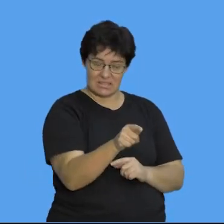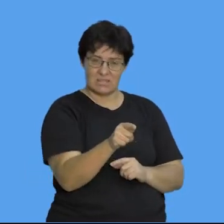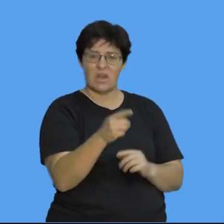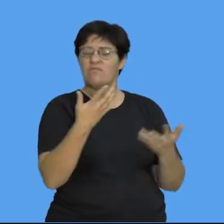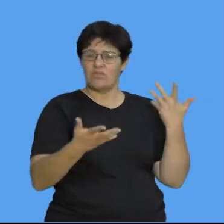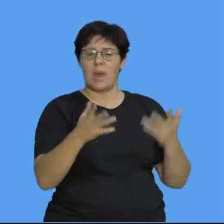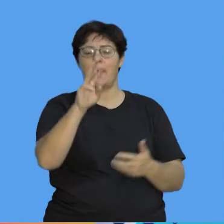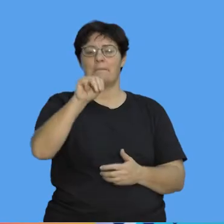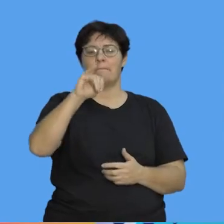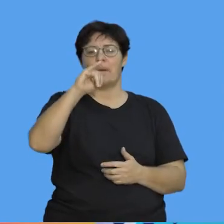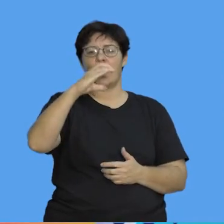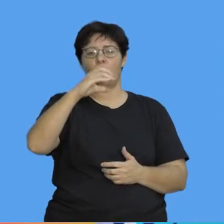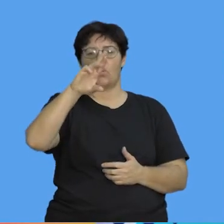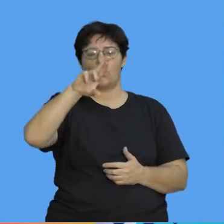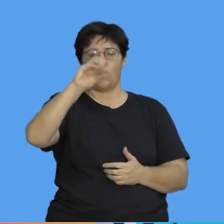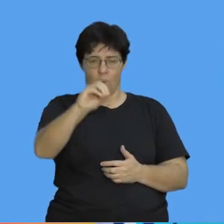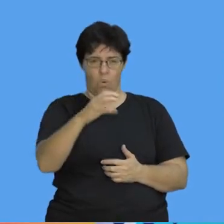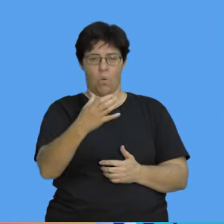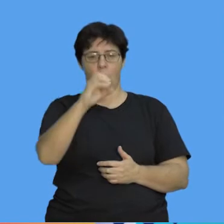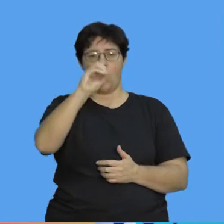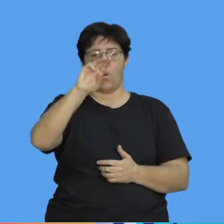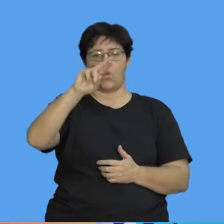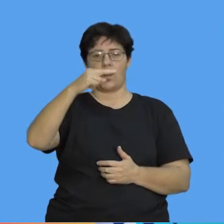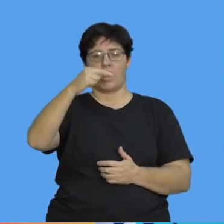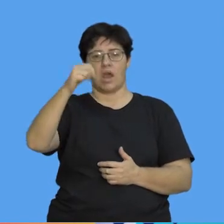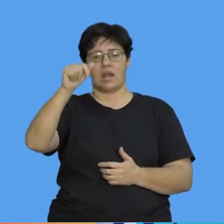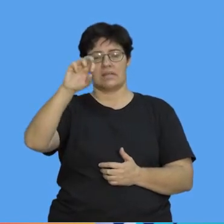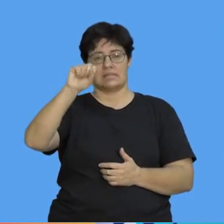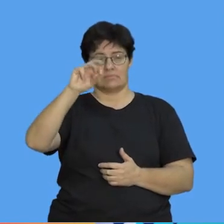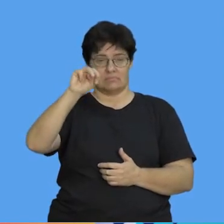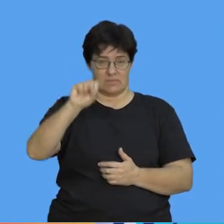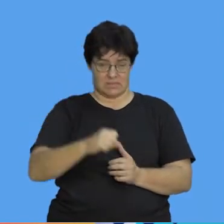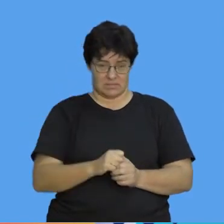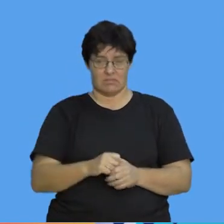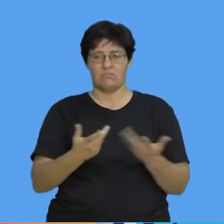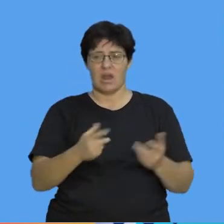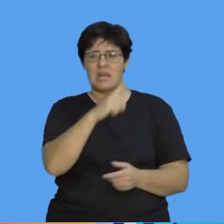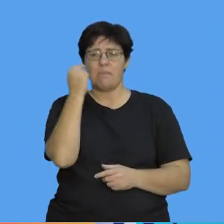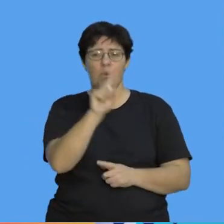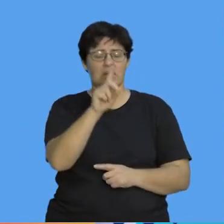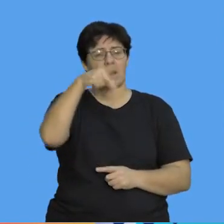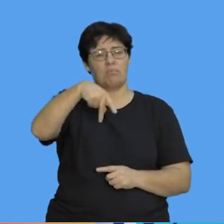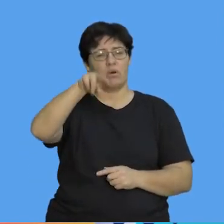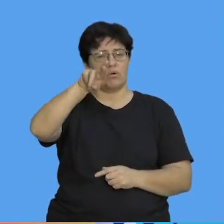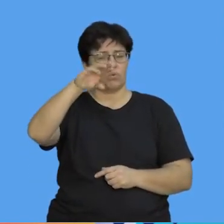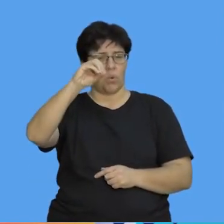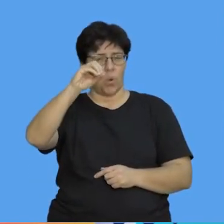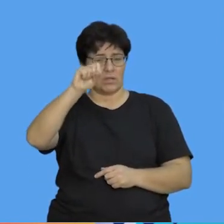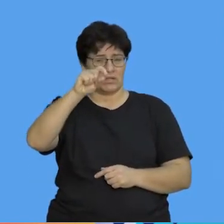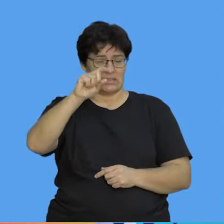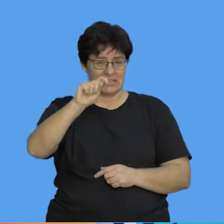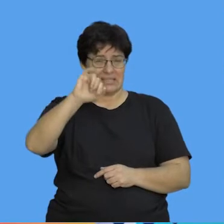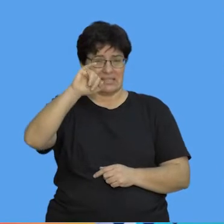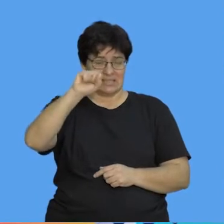on microorganisms where we looked at the kingdom called protists. And protists had two